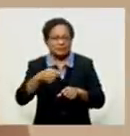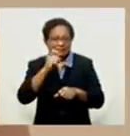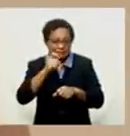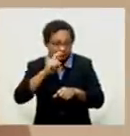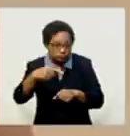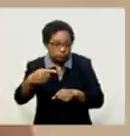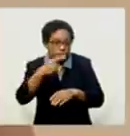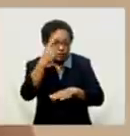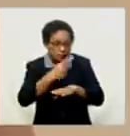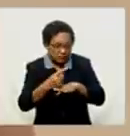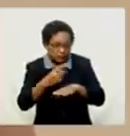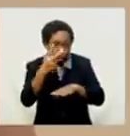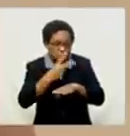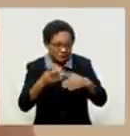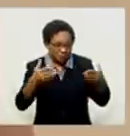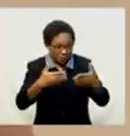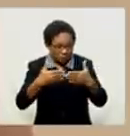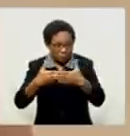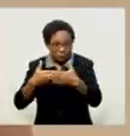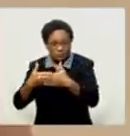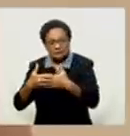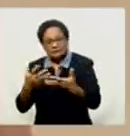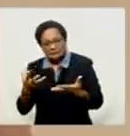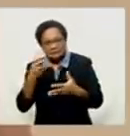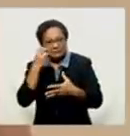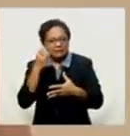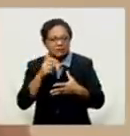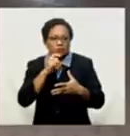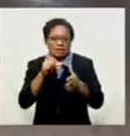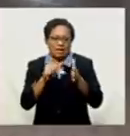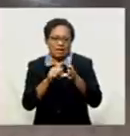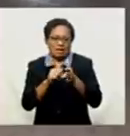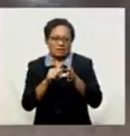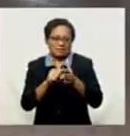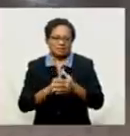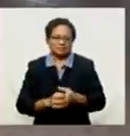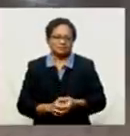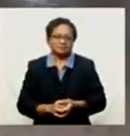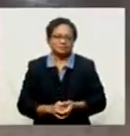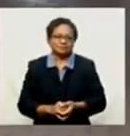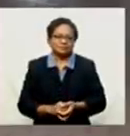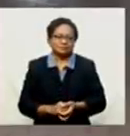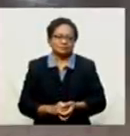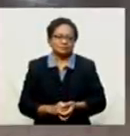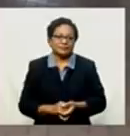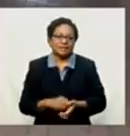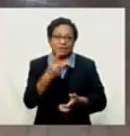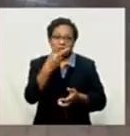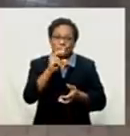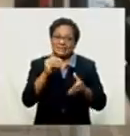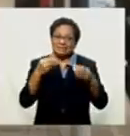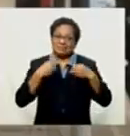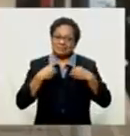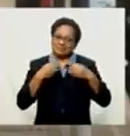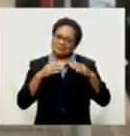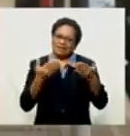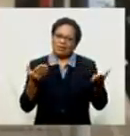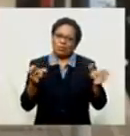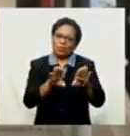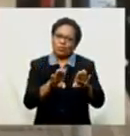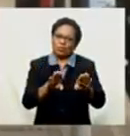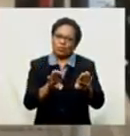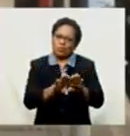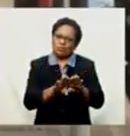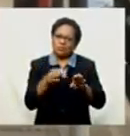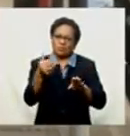so, definitely they have to do that, otherwise they will not survive. Already around 20 businesses have been closed and almost